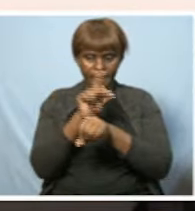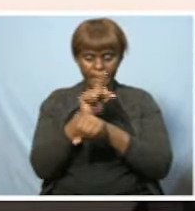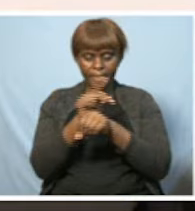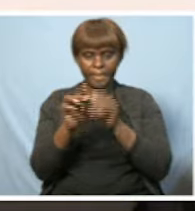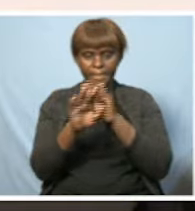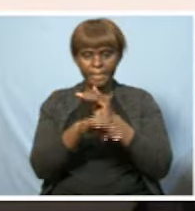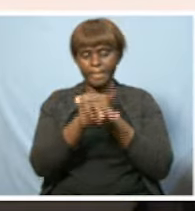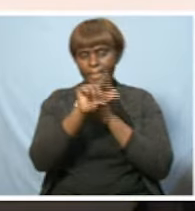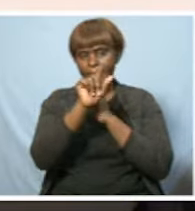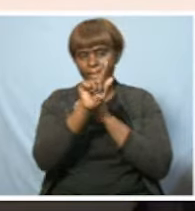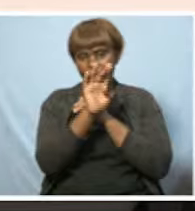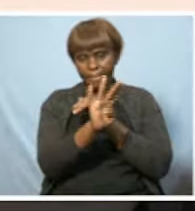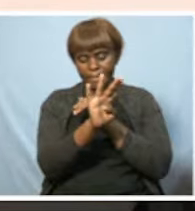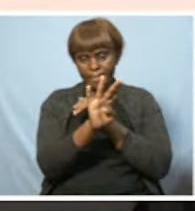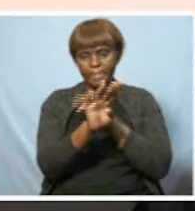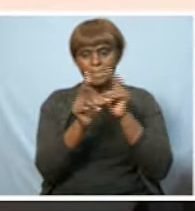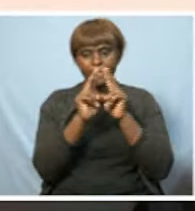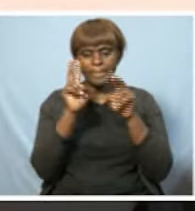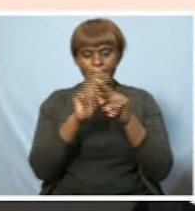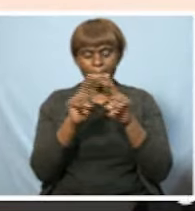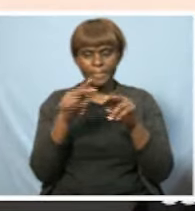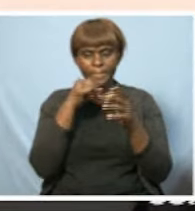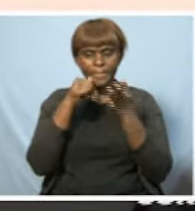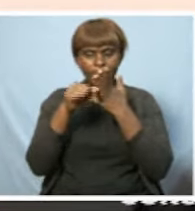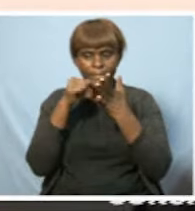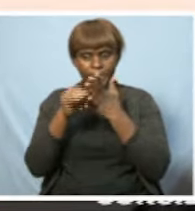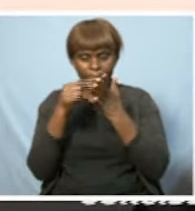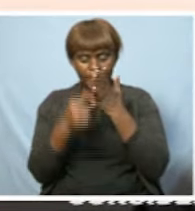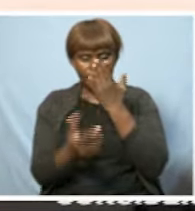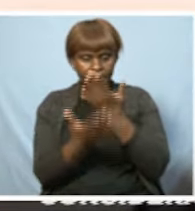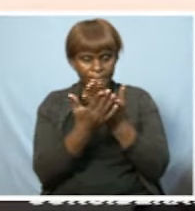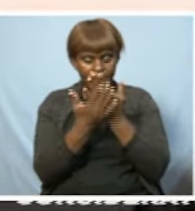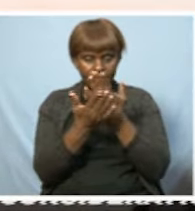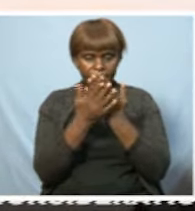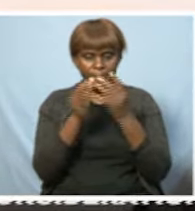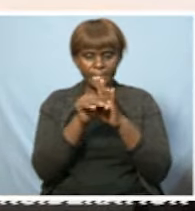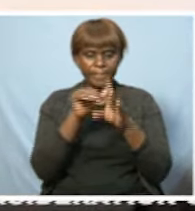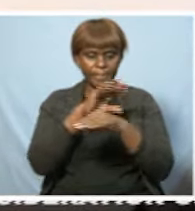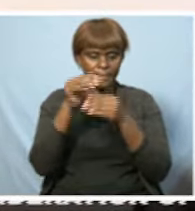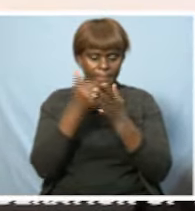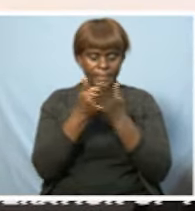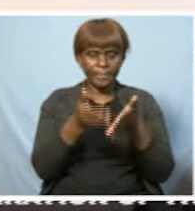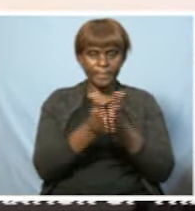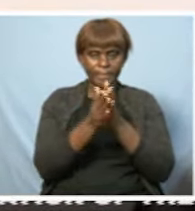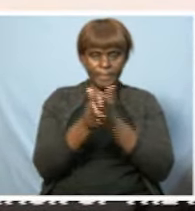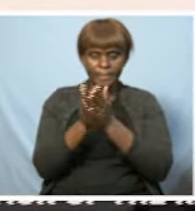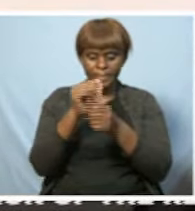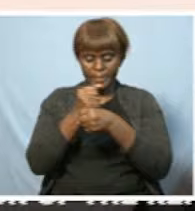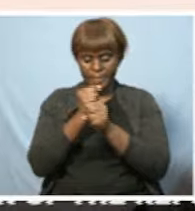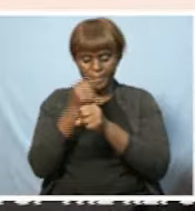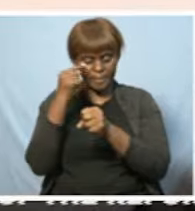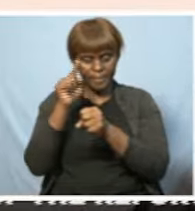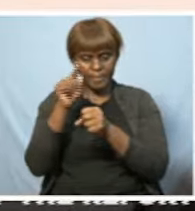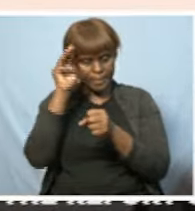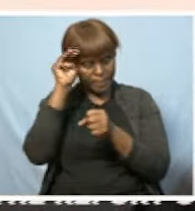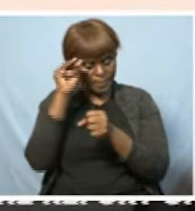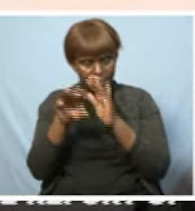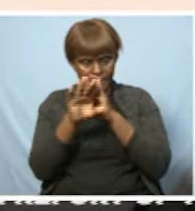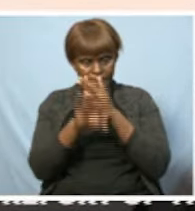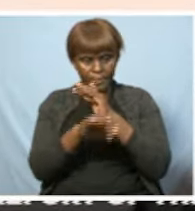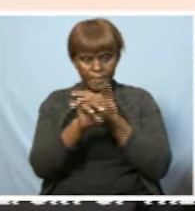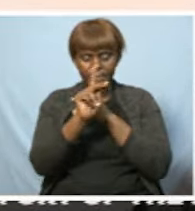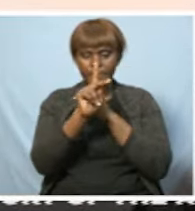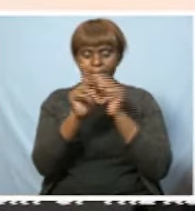2024. So, Chair, the letters are attached as appendices for all the requests which we made to the ministry for funding under Kaumbwe